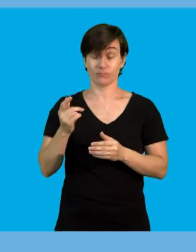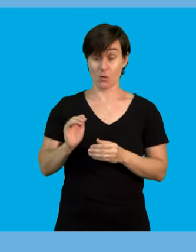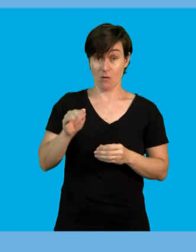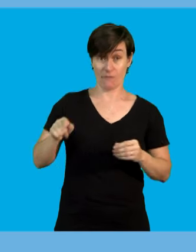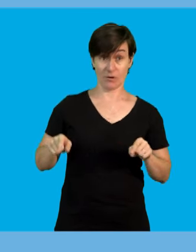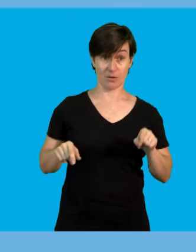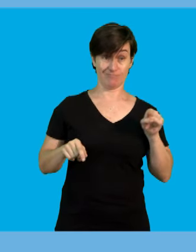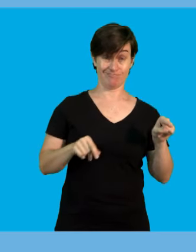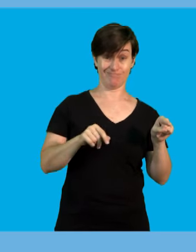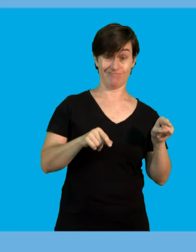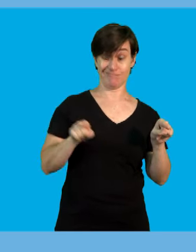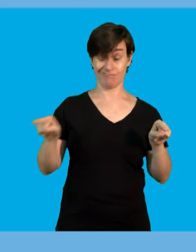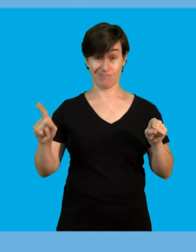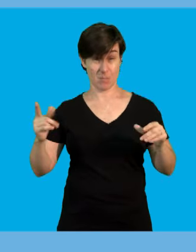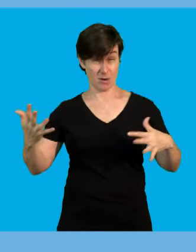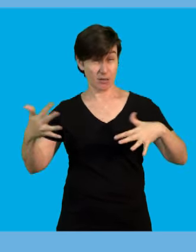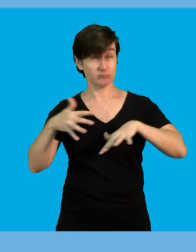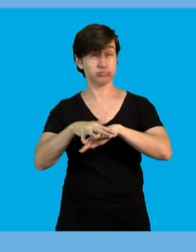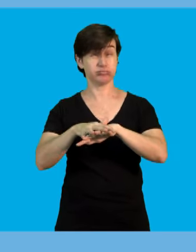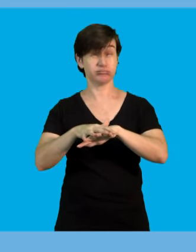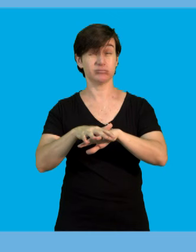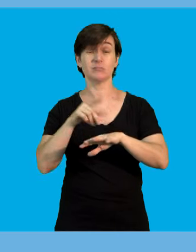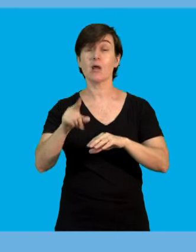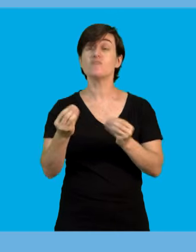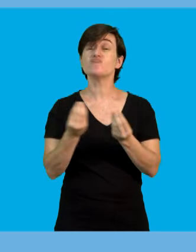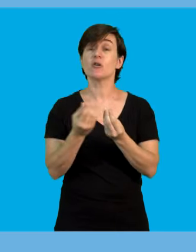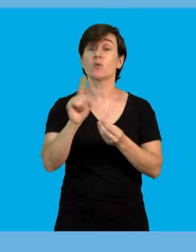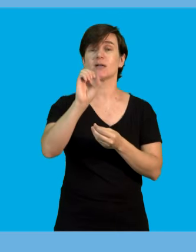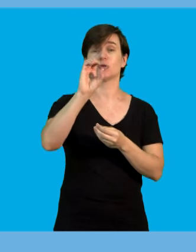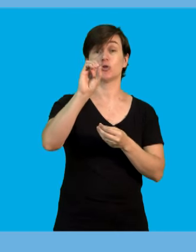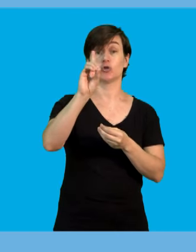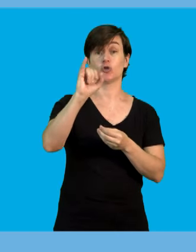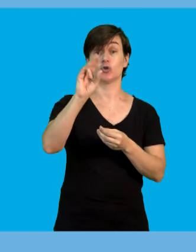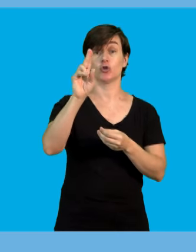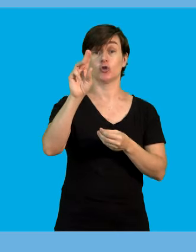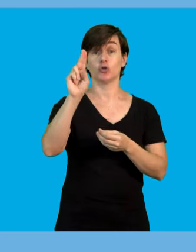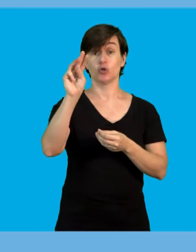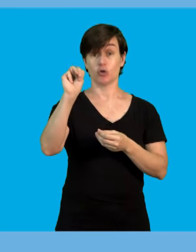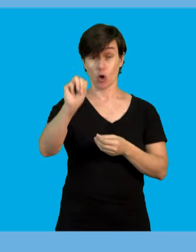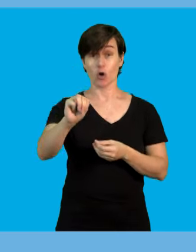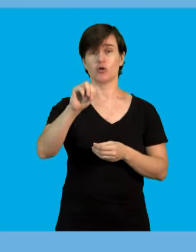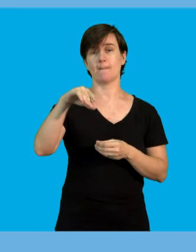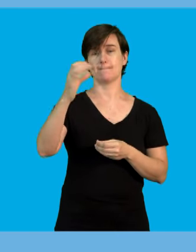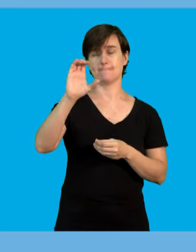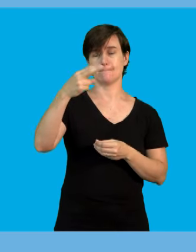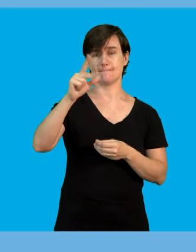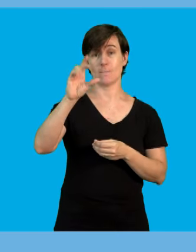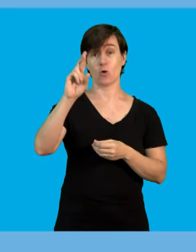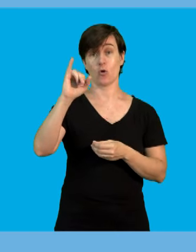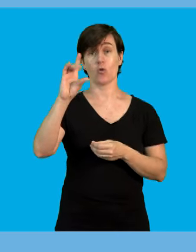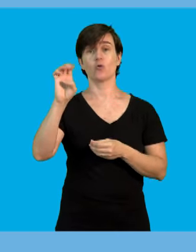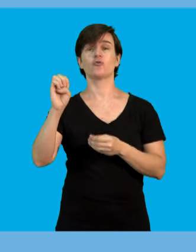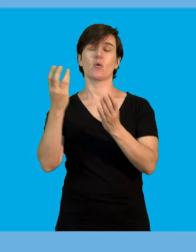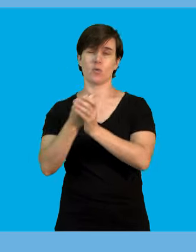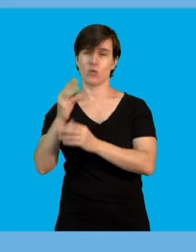these two reactions, of this reaction is going to be the sodium chloride and water. So that means we have the HCl, which